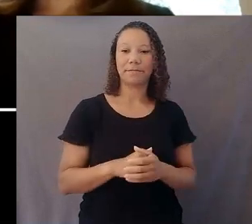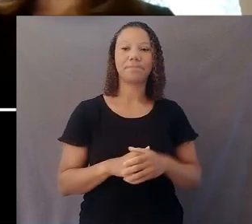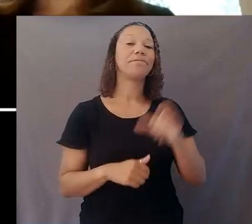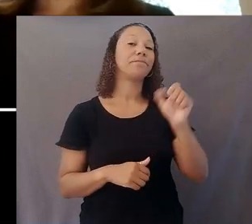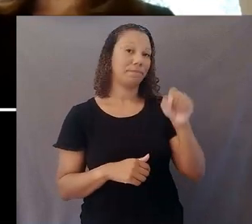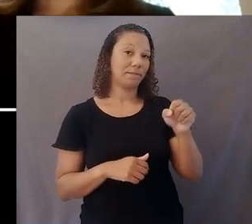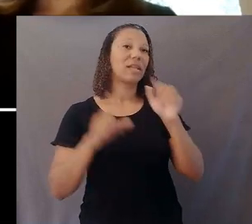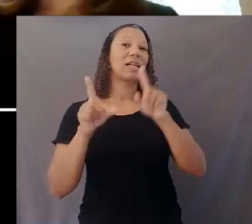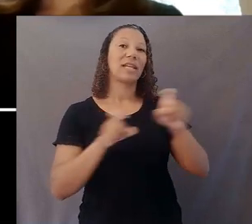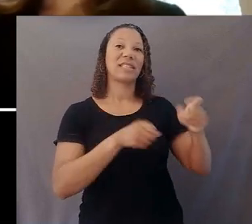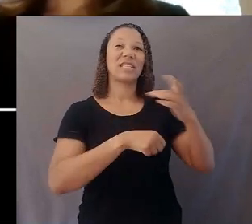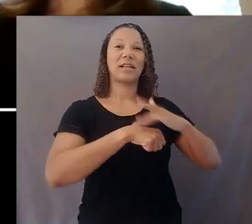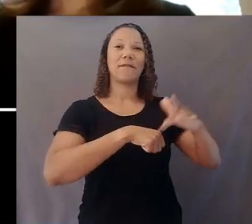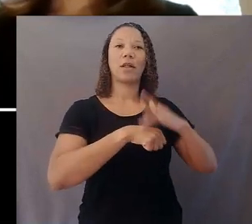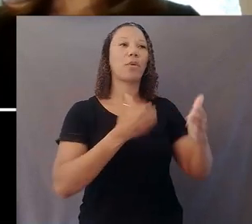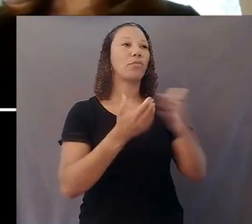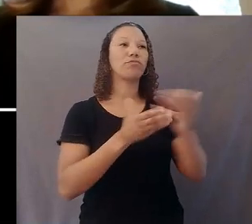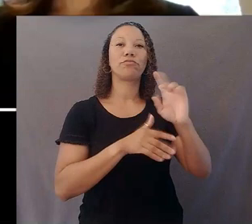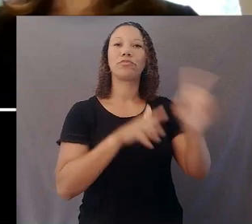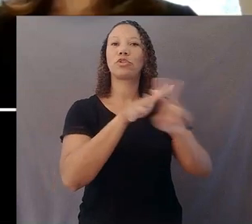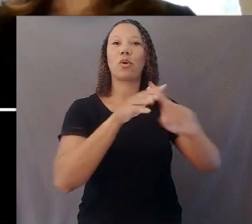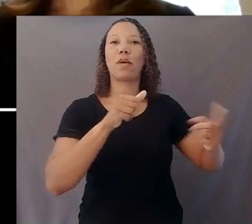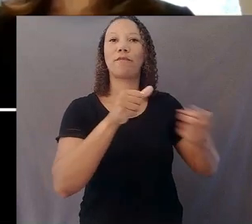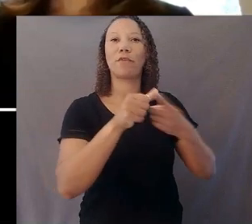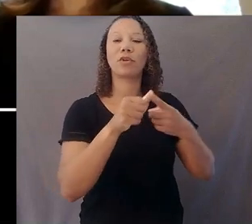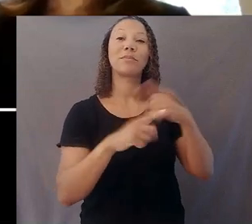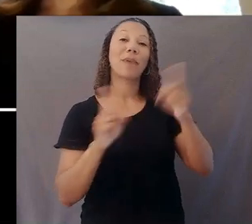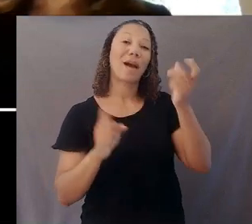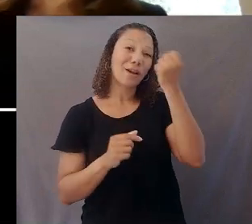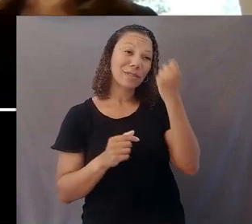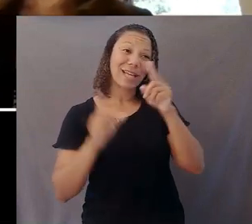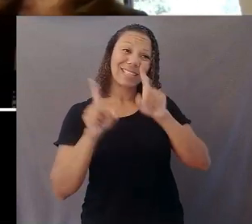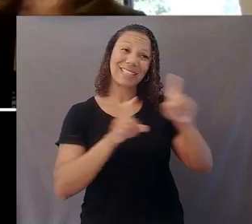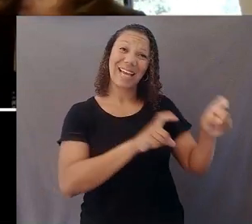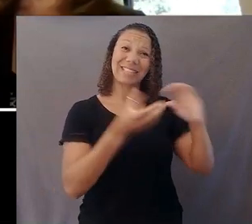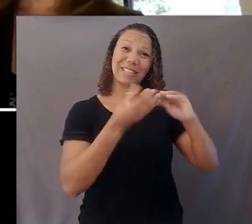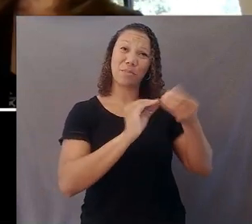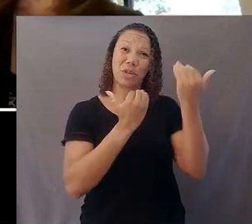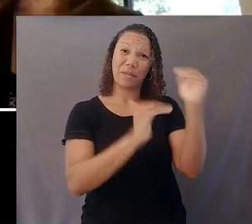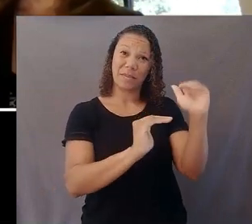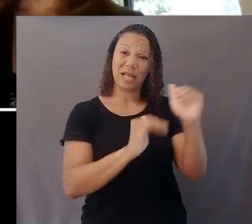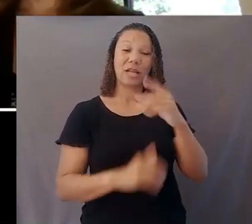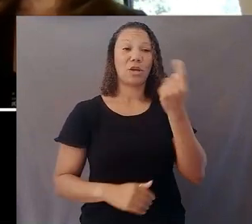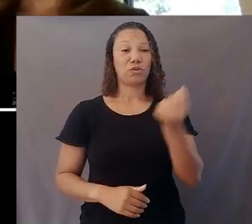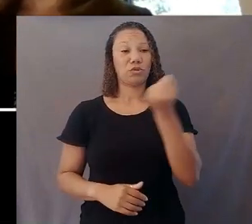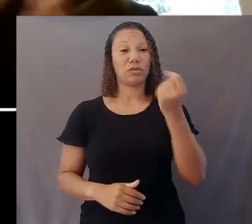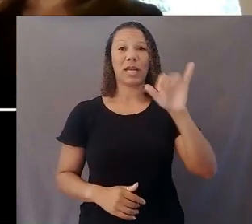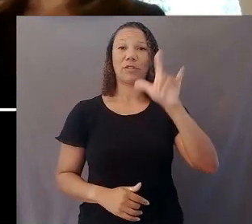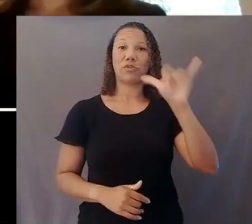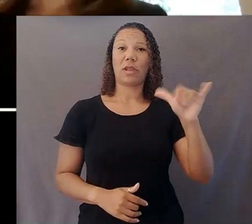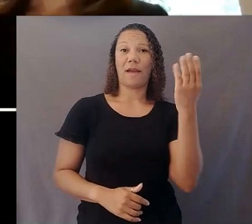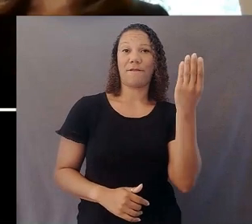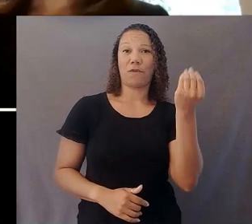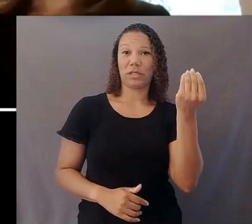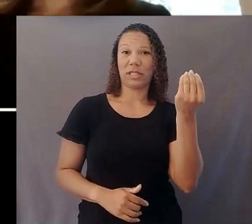available on a first come, first served basis as testing capacity is limited. Starting on Tuesday, July 14th, testing locations